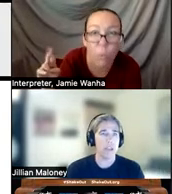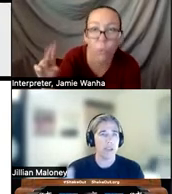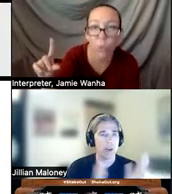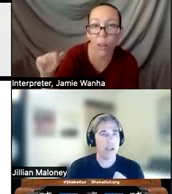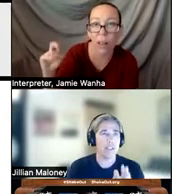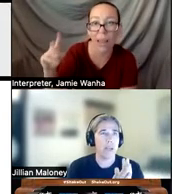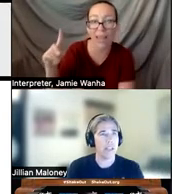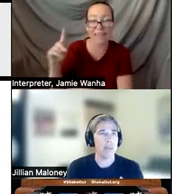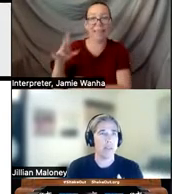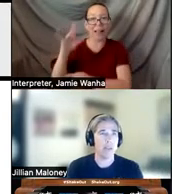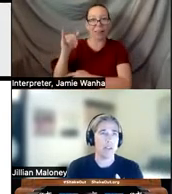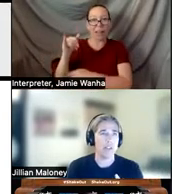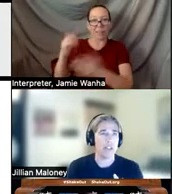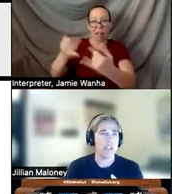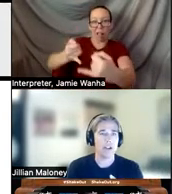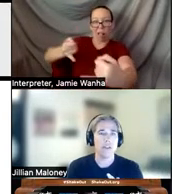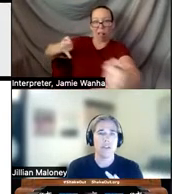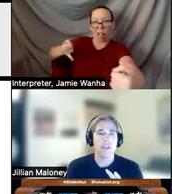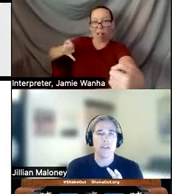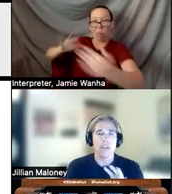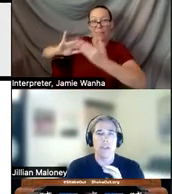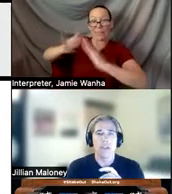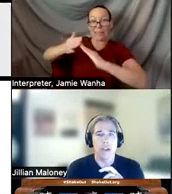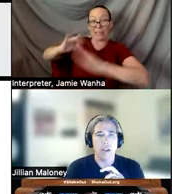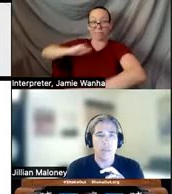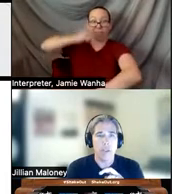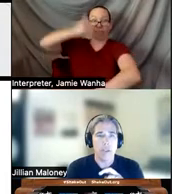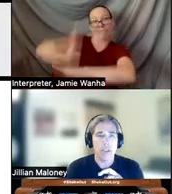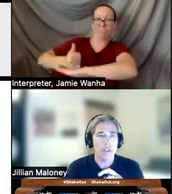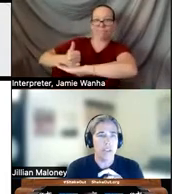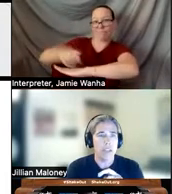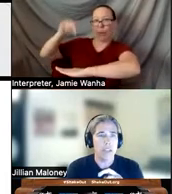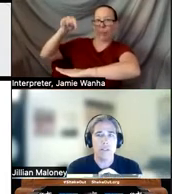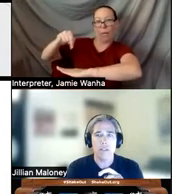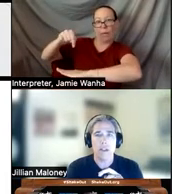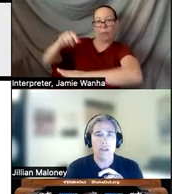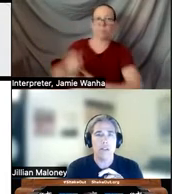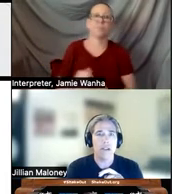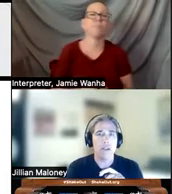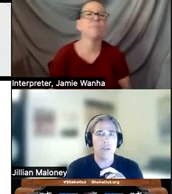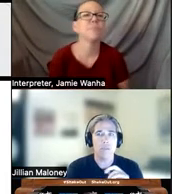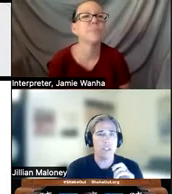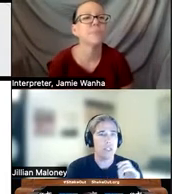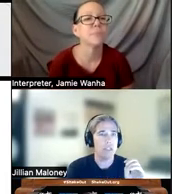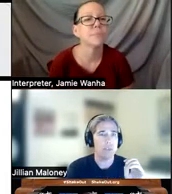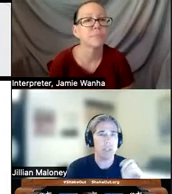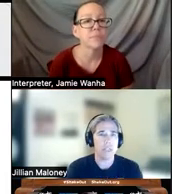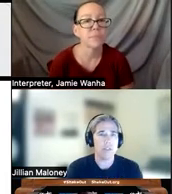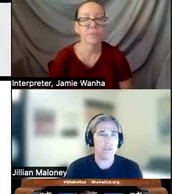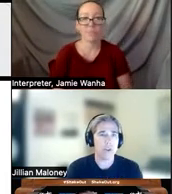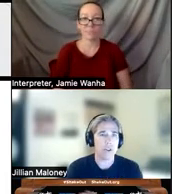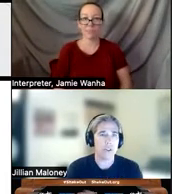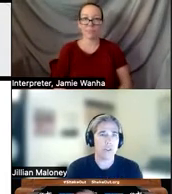boundary, and we're kind of smack dab in the middle of this here. So I think the next slide